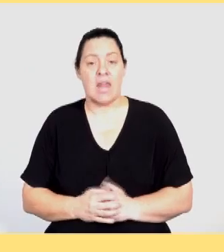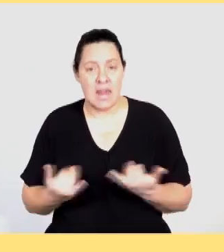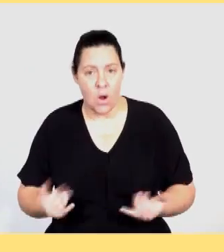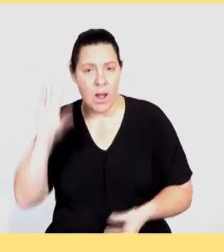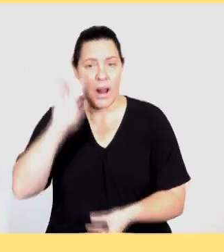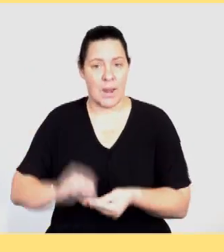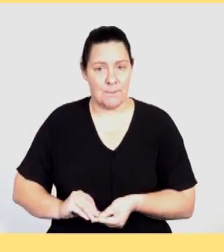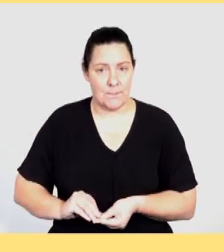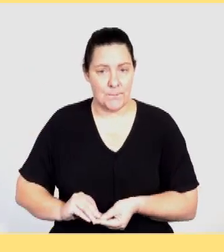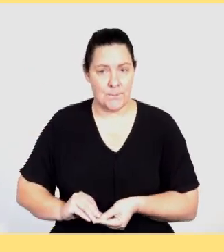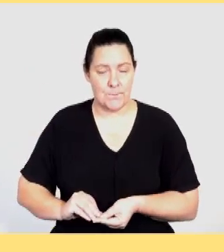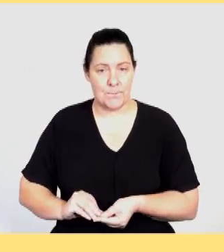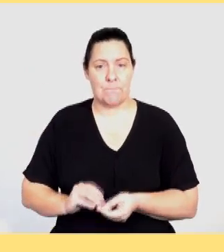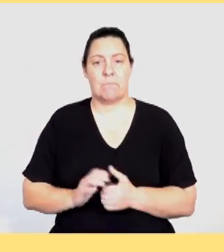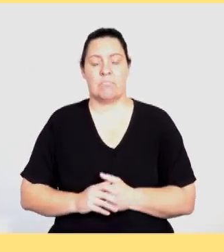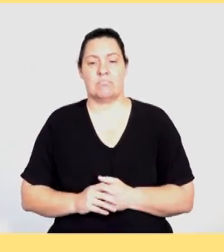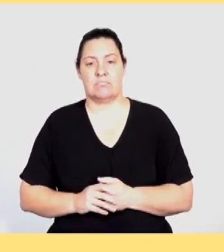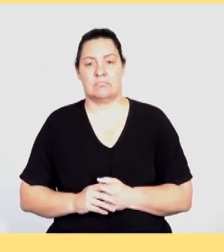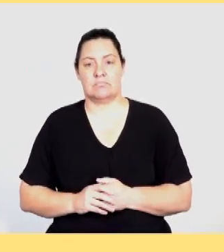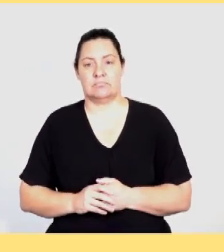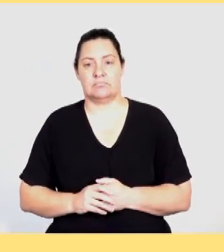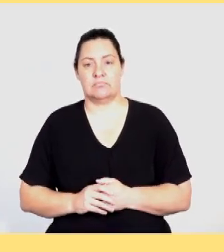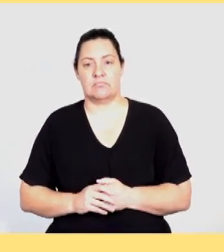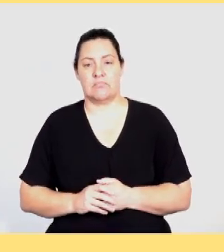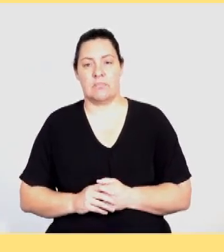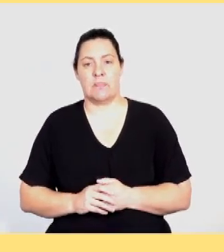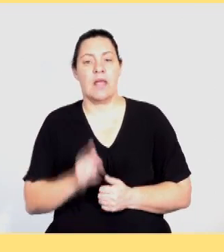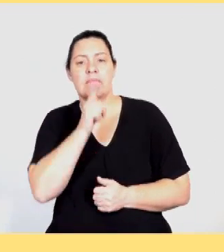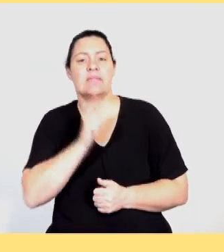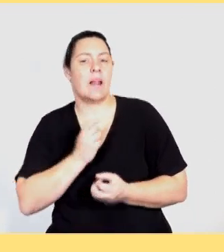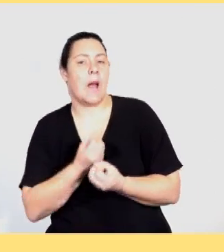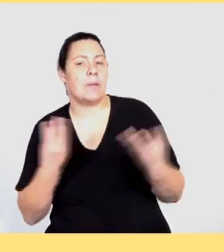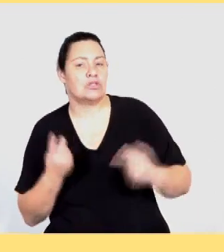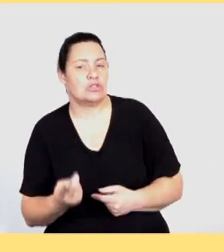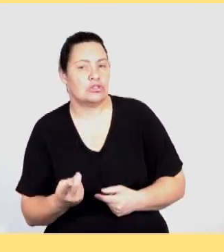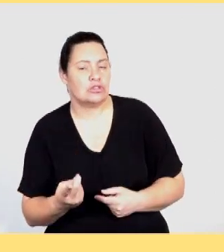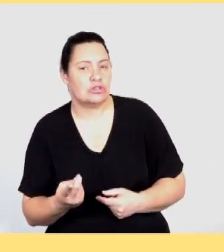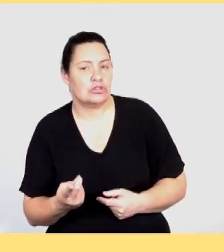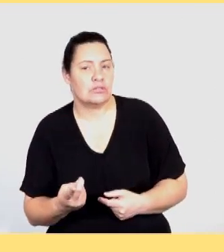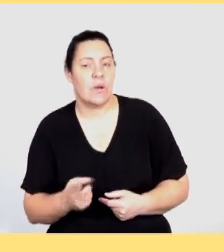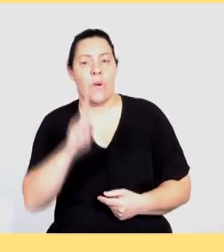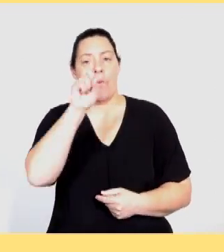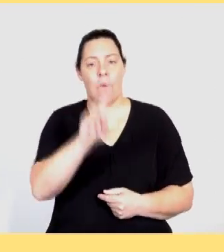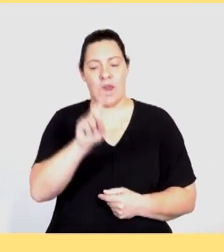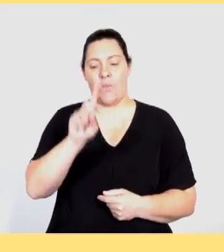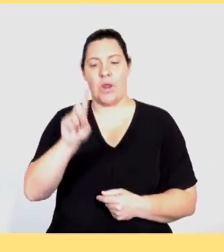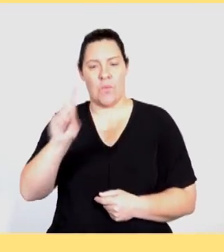65,120. I want you to quickly add these two totals. Quickly add these two totals and tell me how much do you get. You